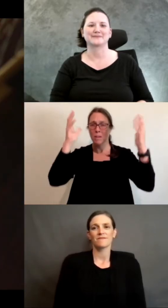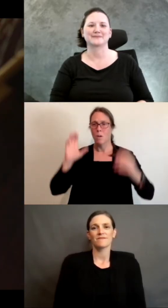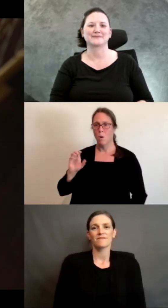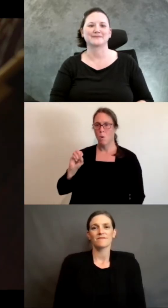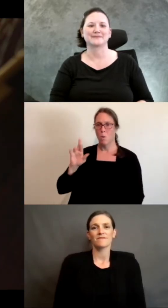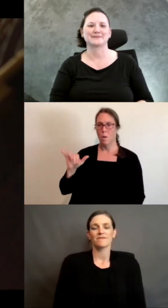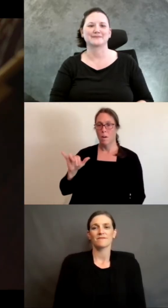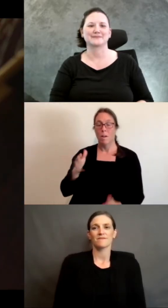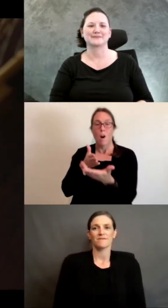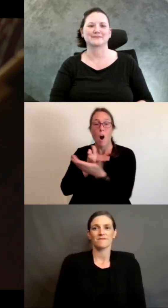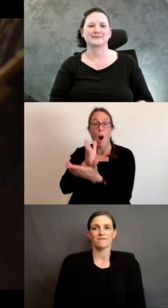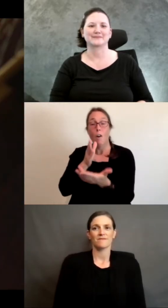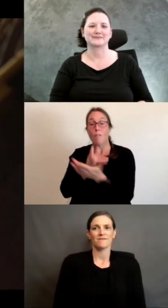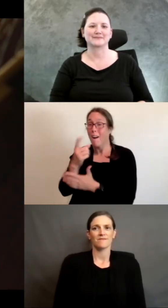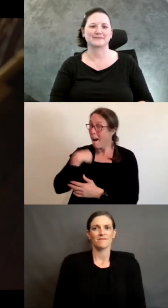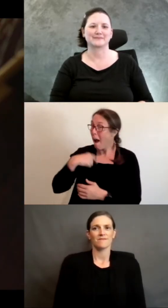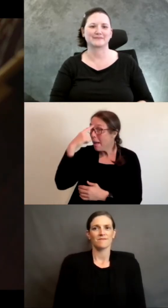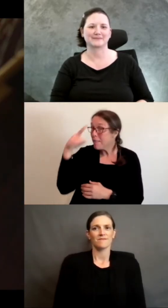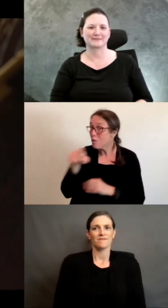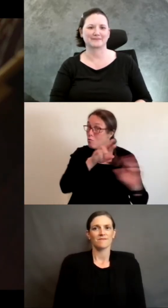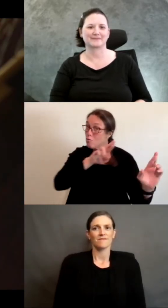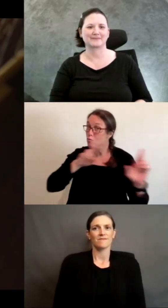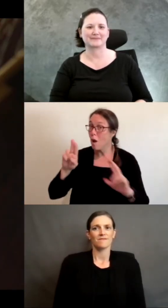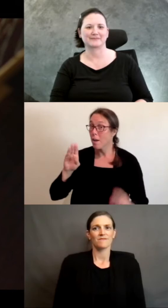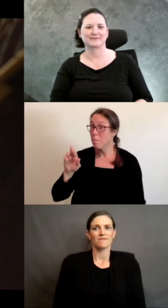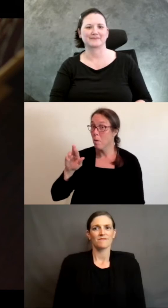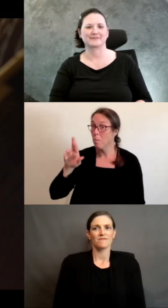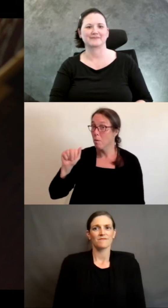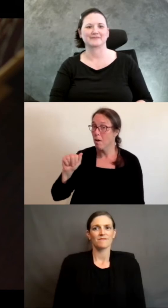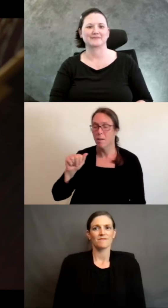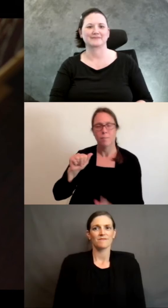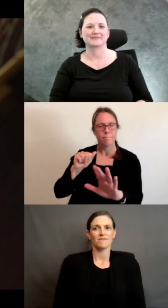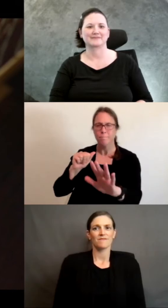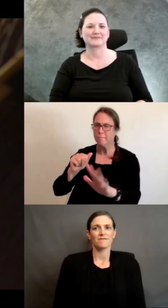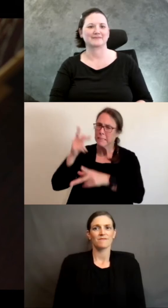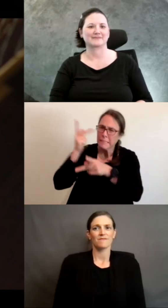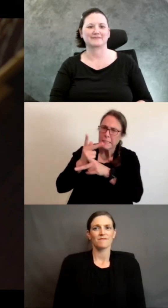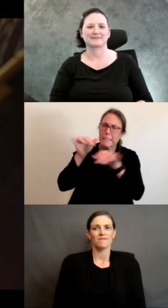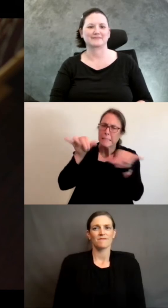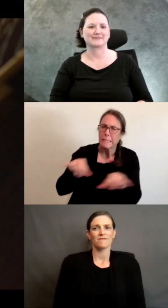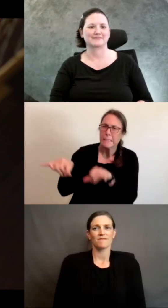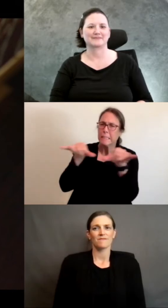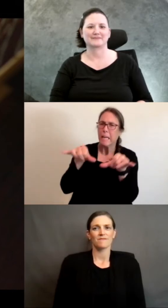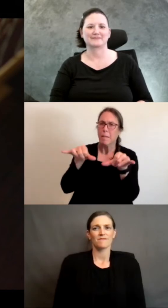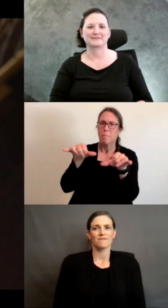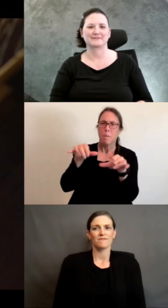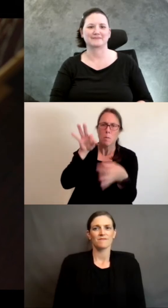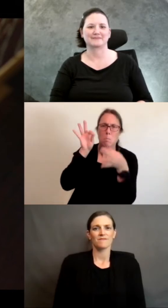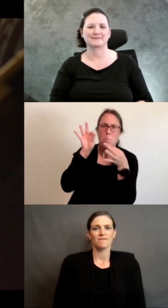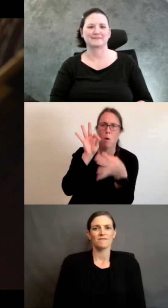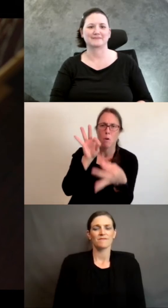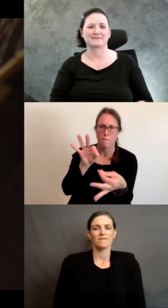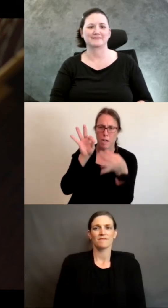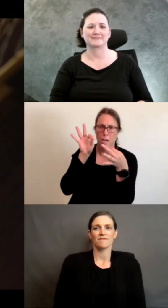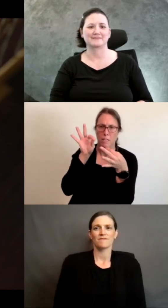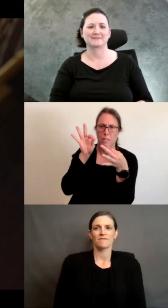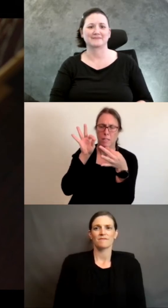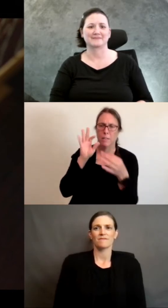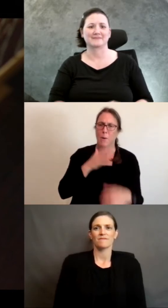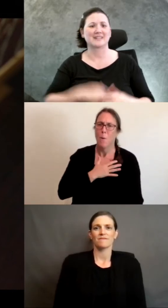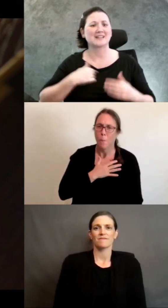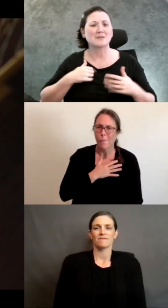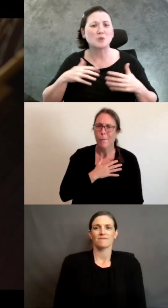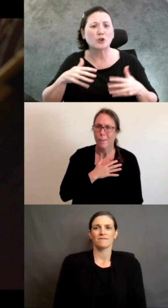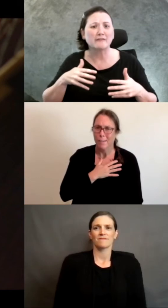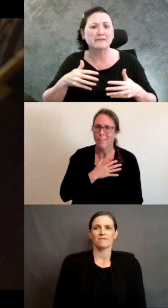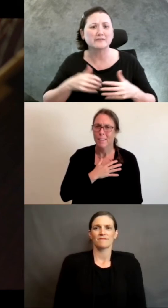Okay, I think you're ready, Barbara. Don't change a thing. It's perfect. My nerves. That's